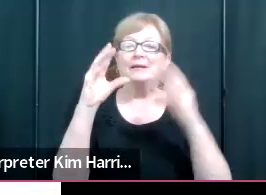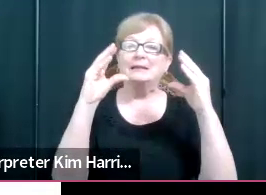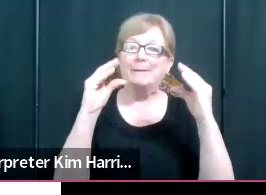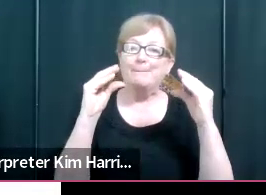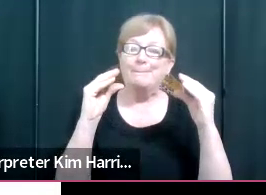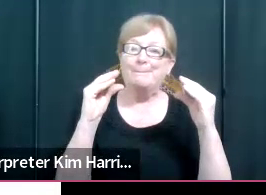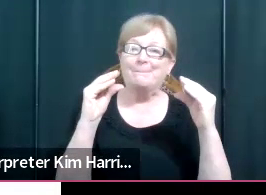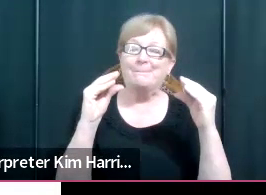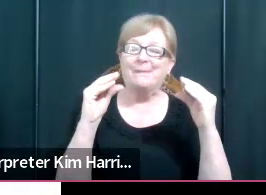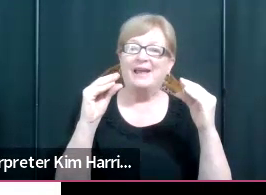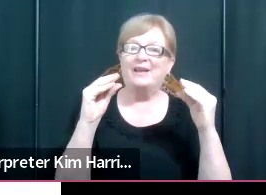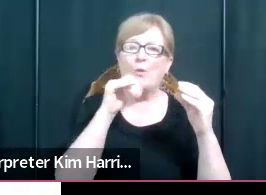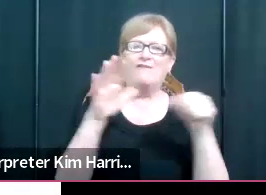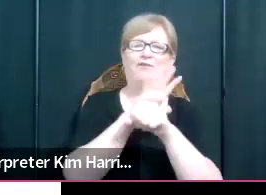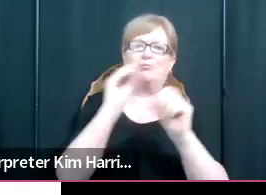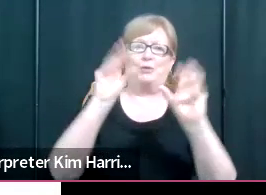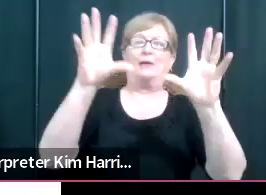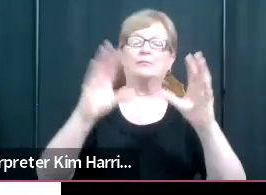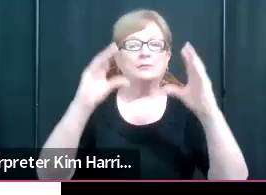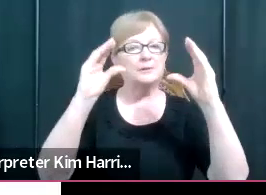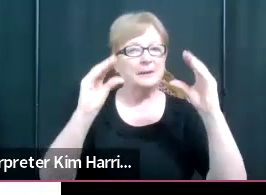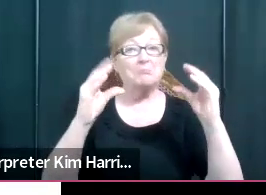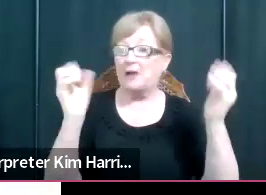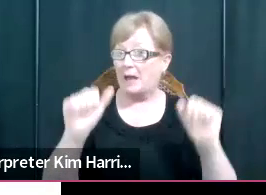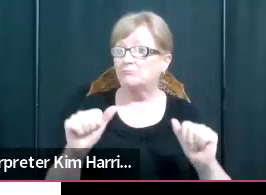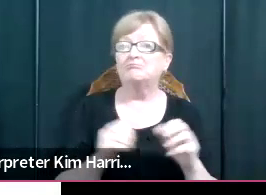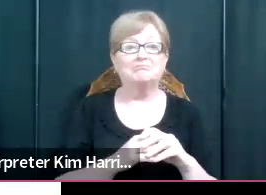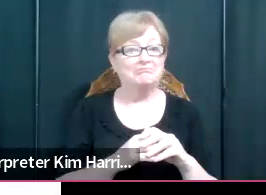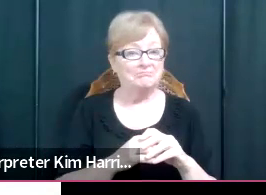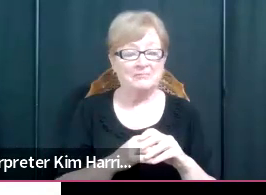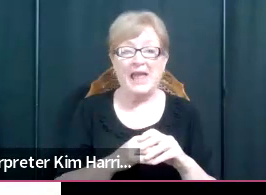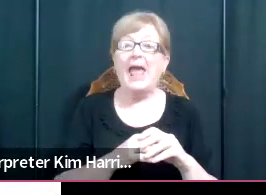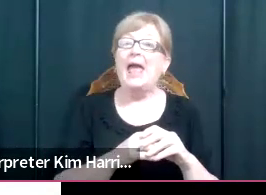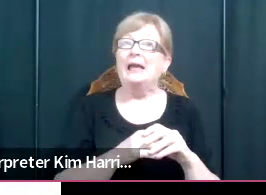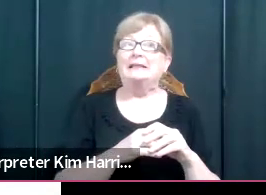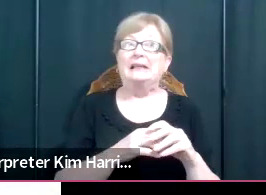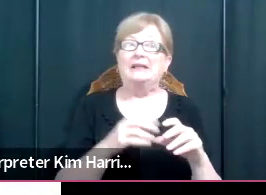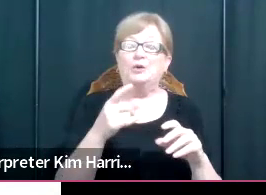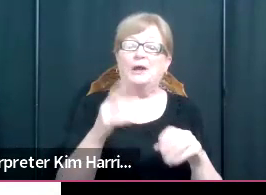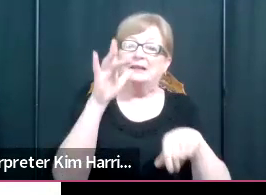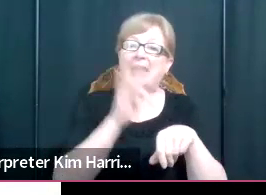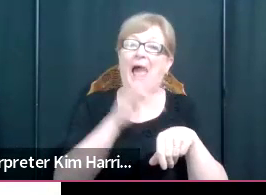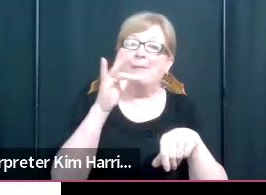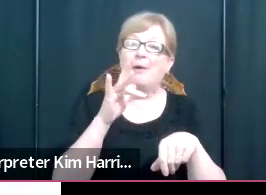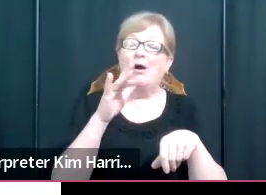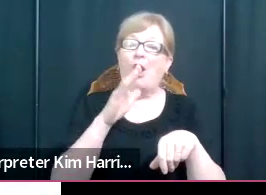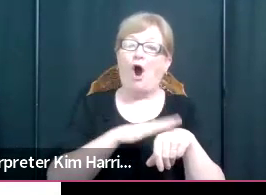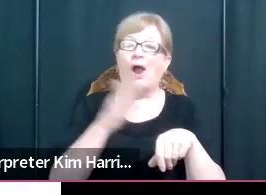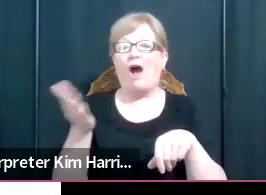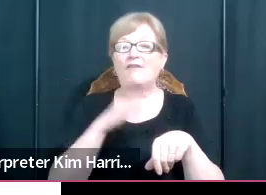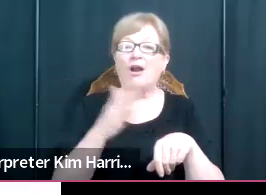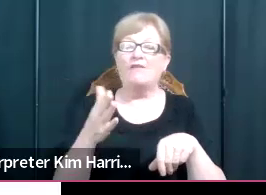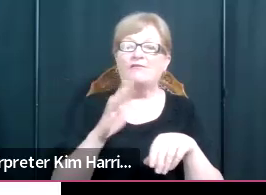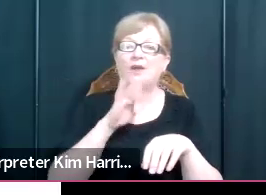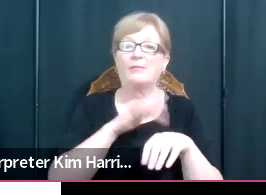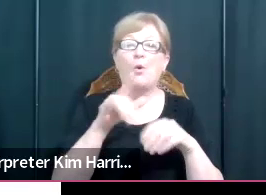much. And another benefit to those is, even though you can tap them to turn them on and off, you can also, if you just sort of hover your